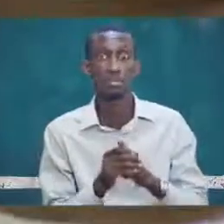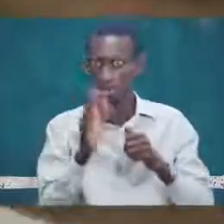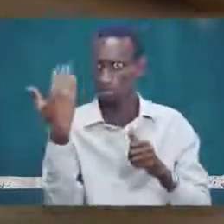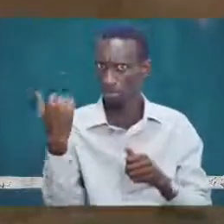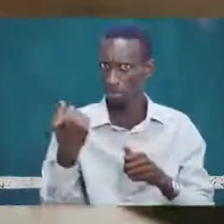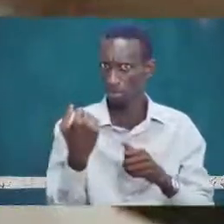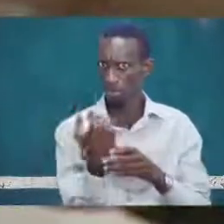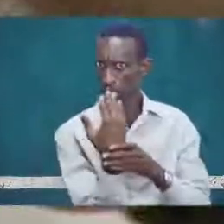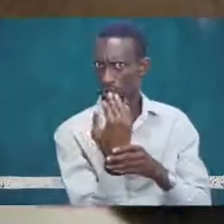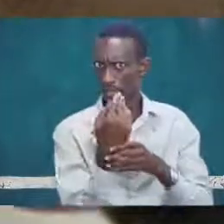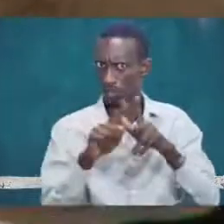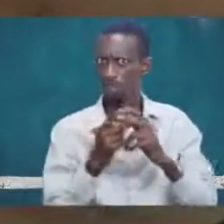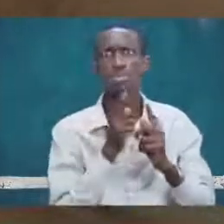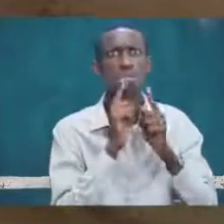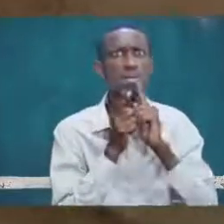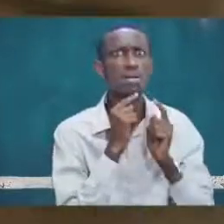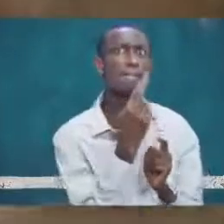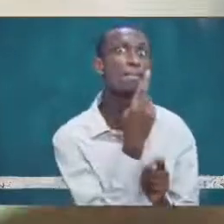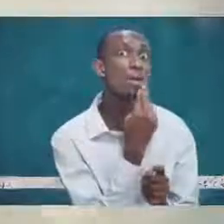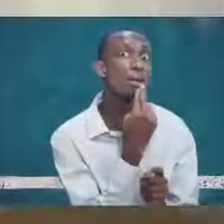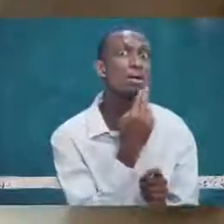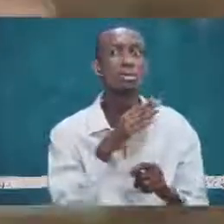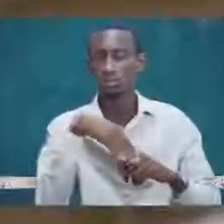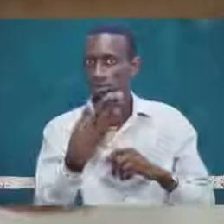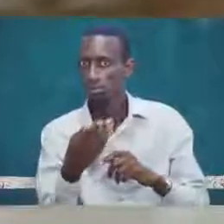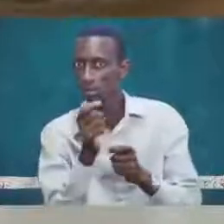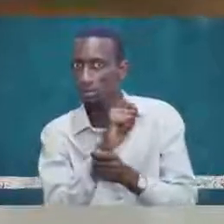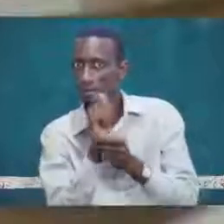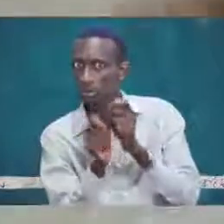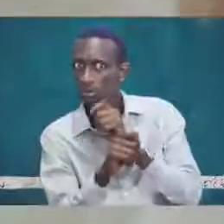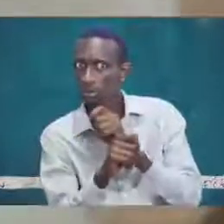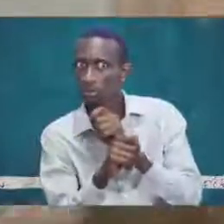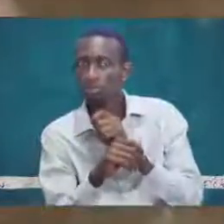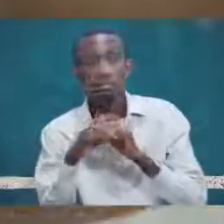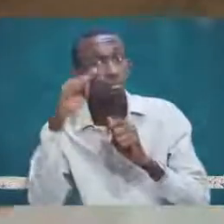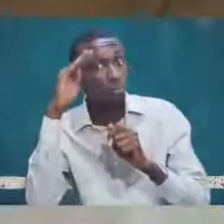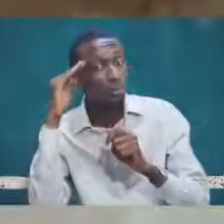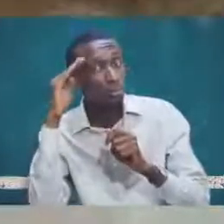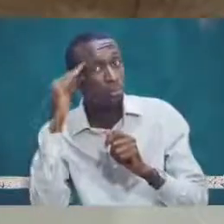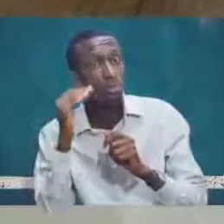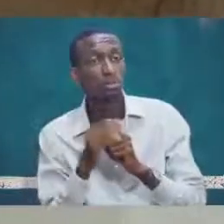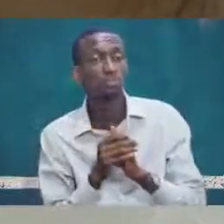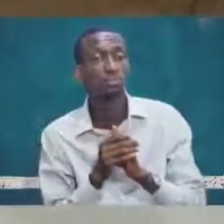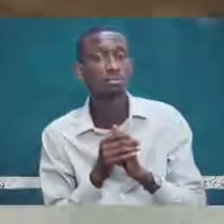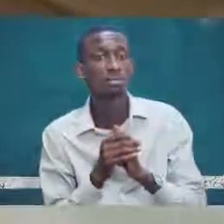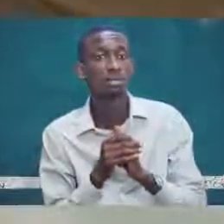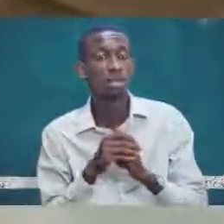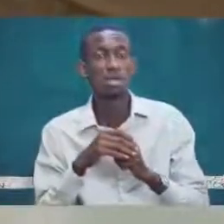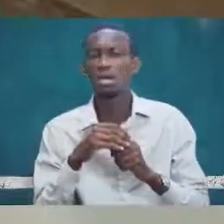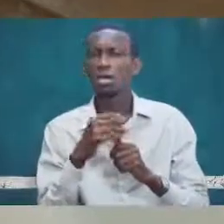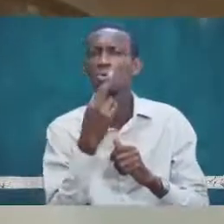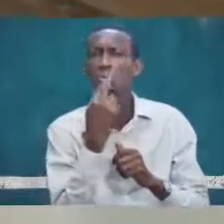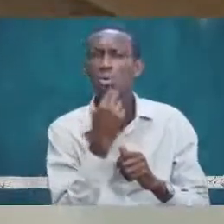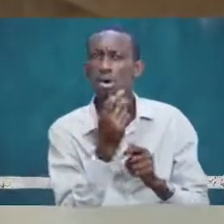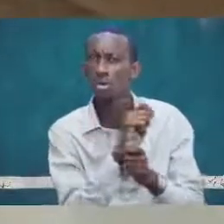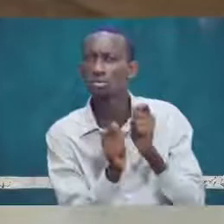red to purple, or rather from red to to blue,